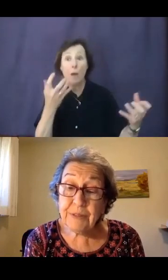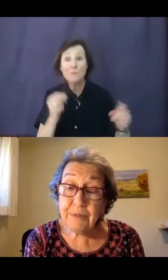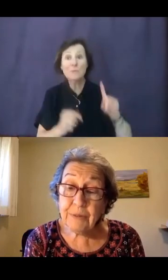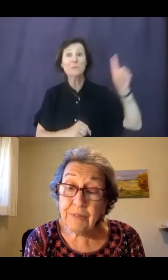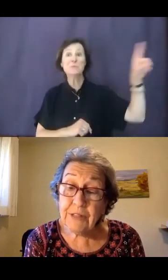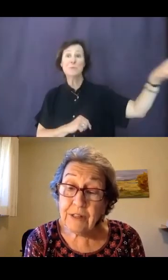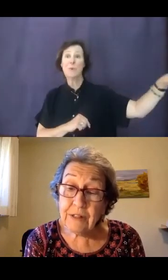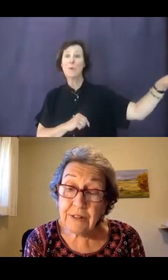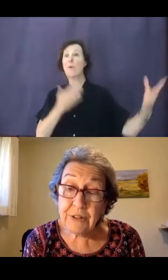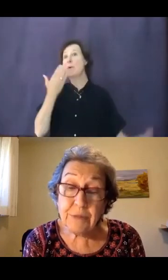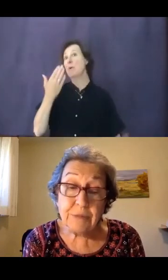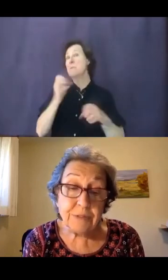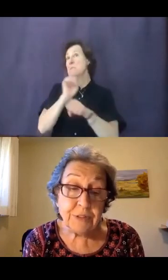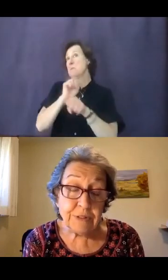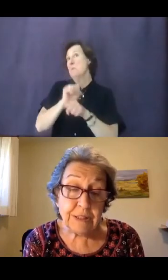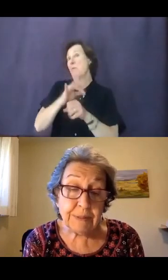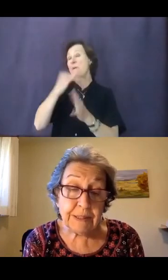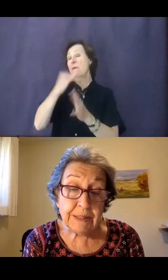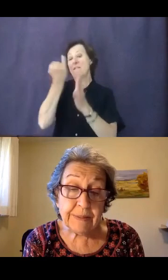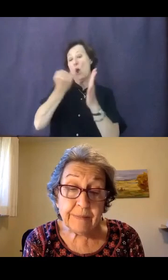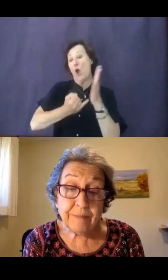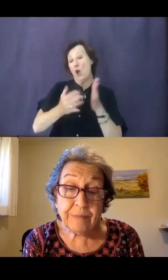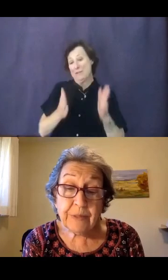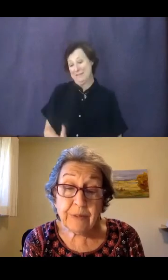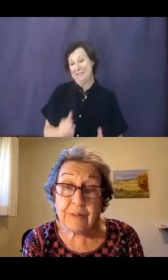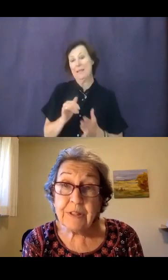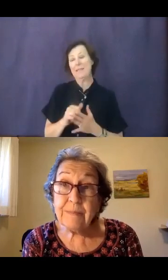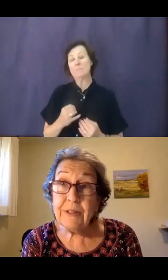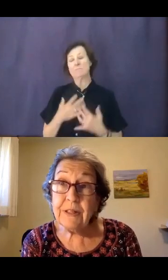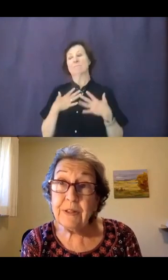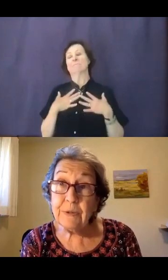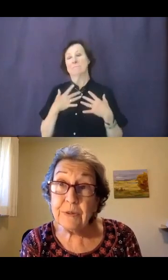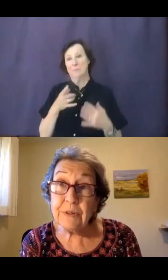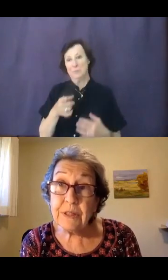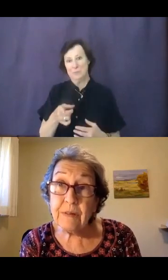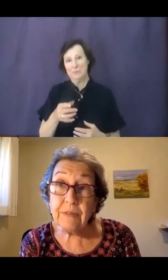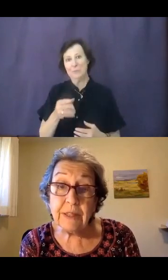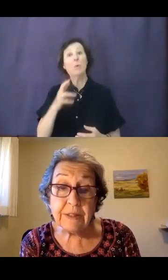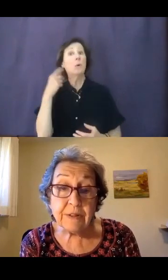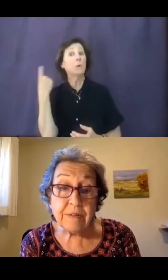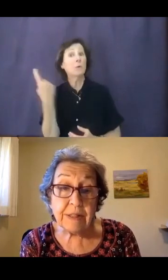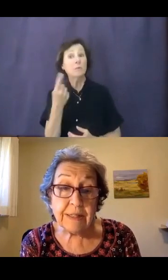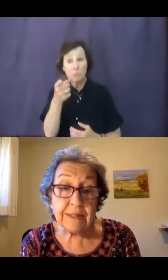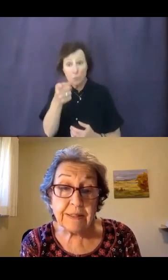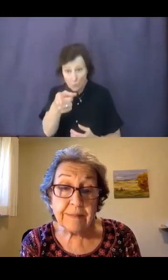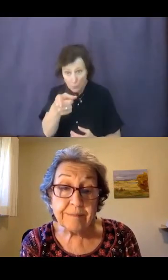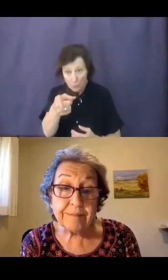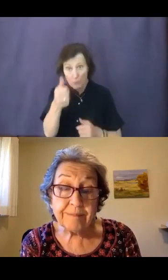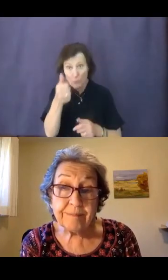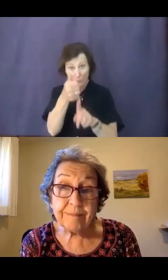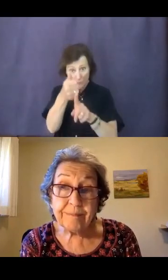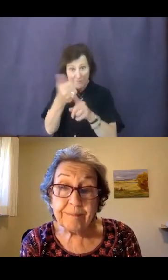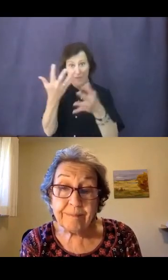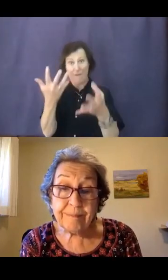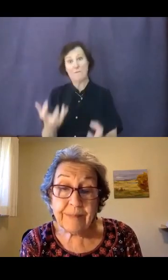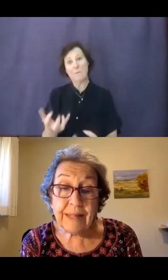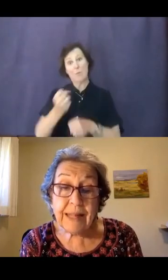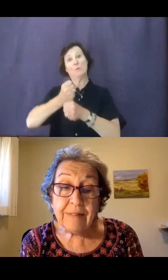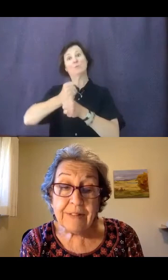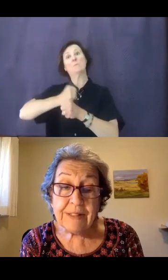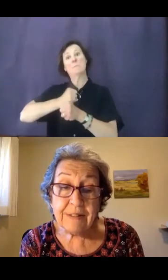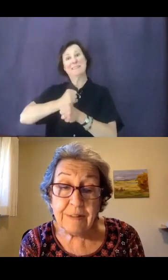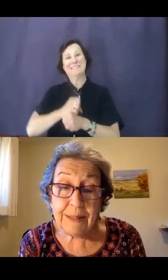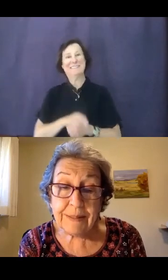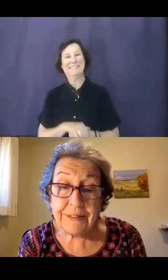Perhaps the work of an artist who moved you deeply, or something you yourself would like to create. I